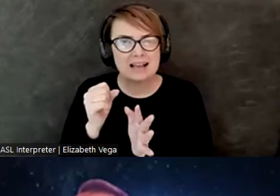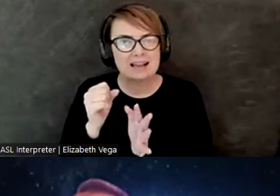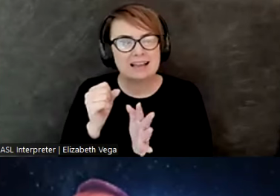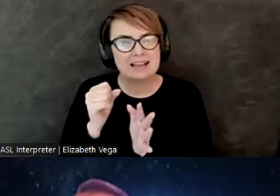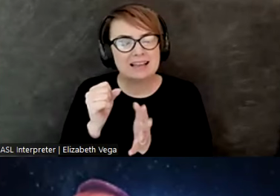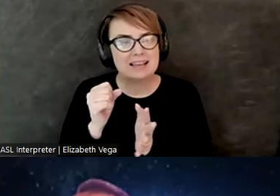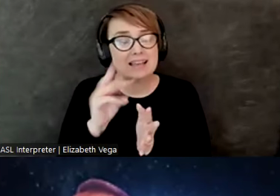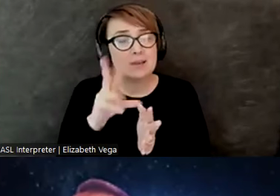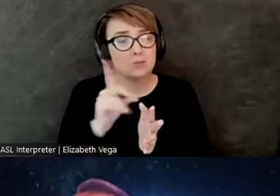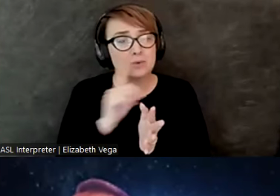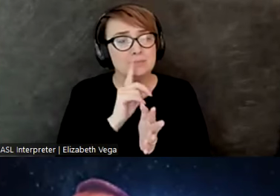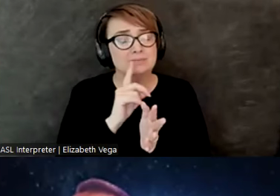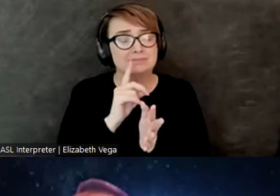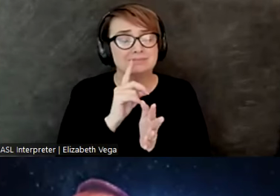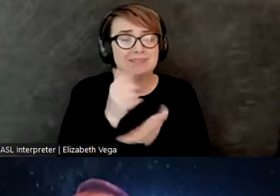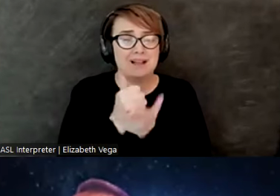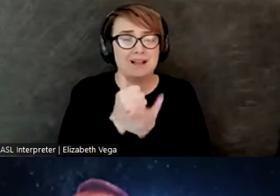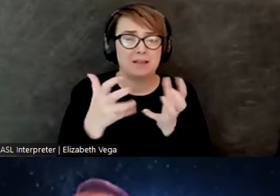from the ALJs about,